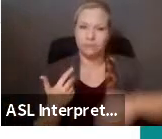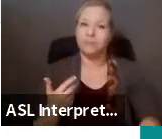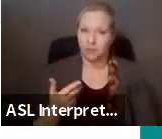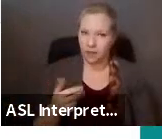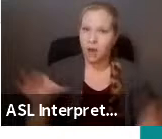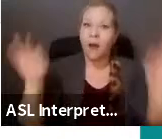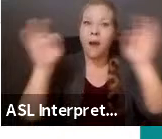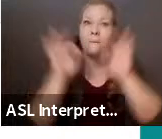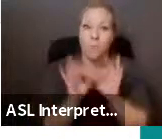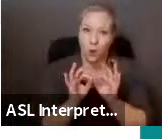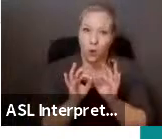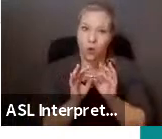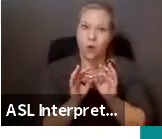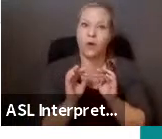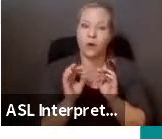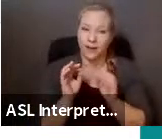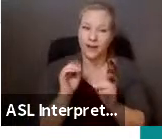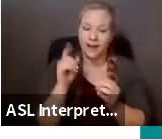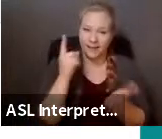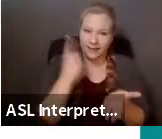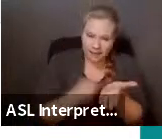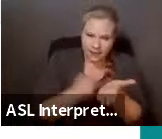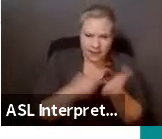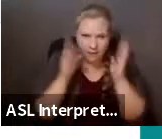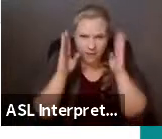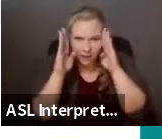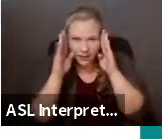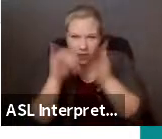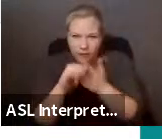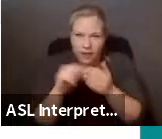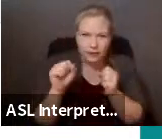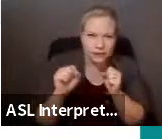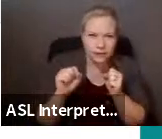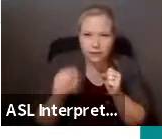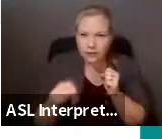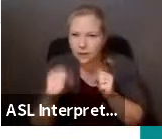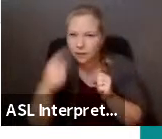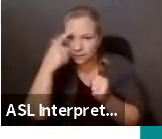we're exploring, paying a lot of attention to right now. So